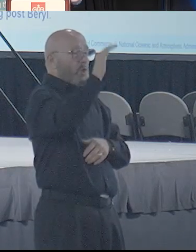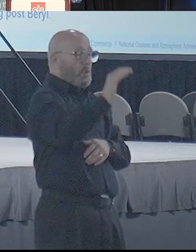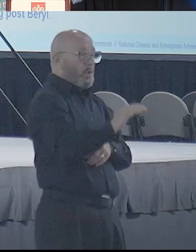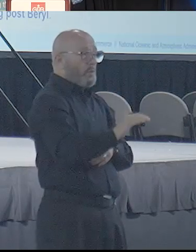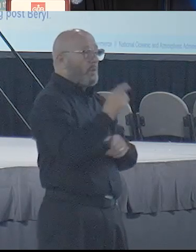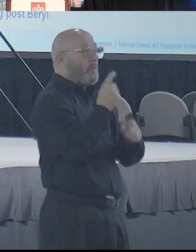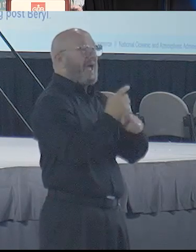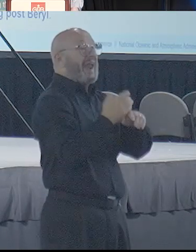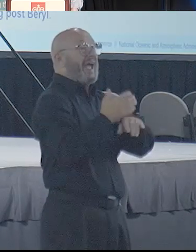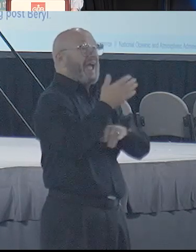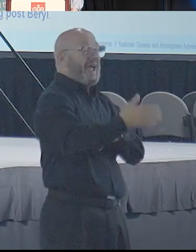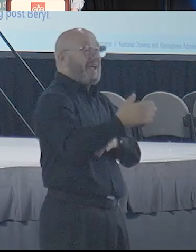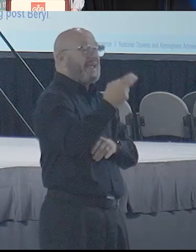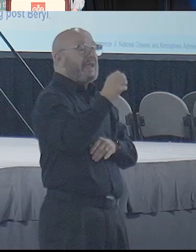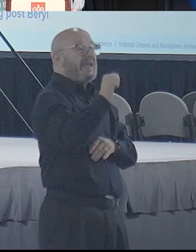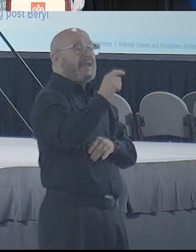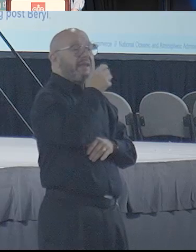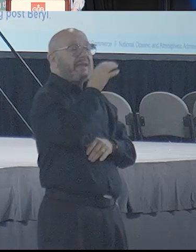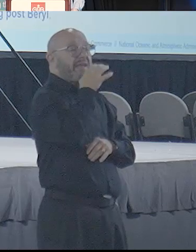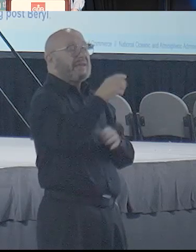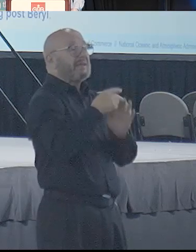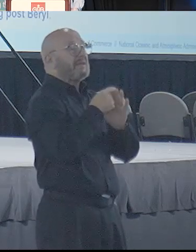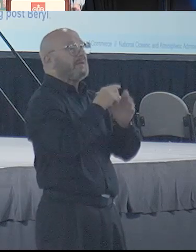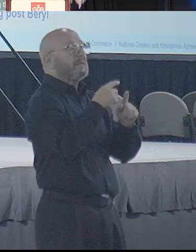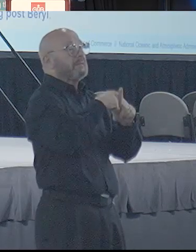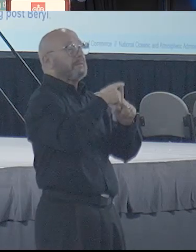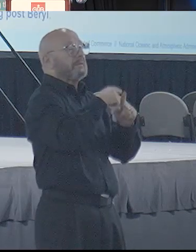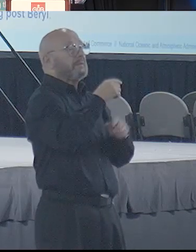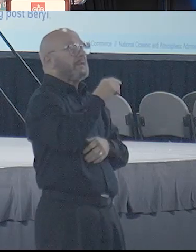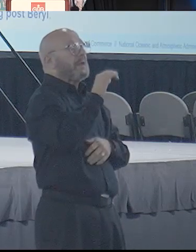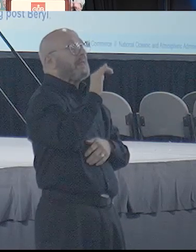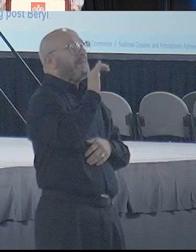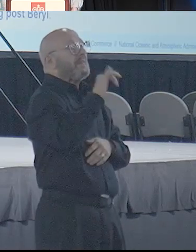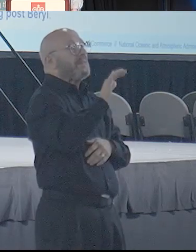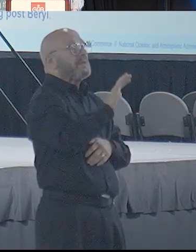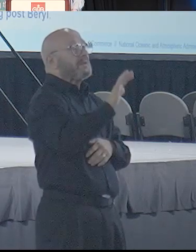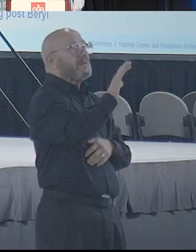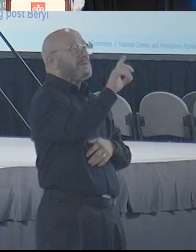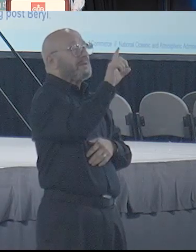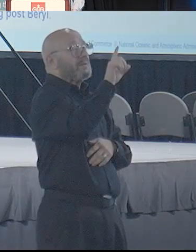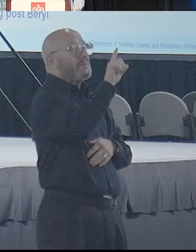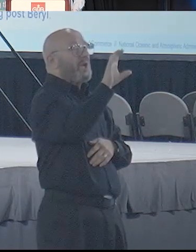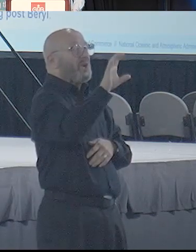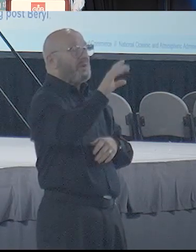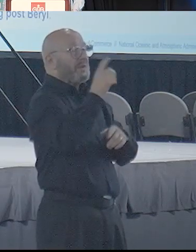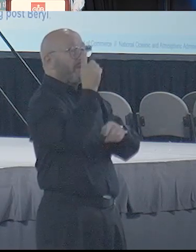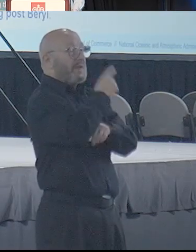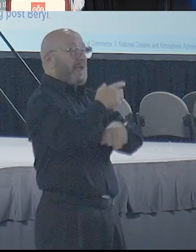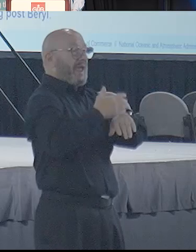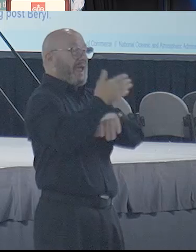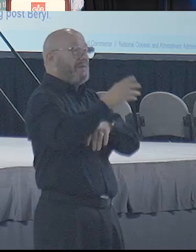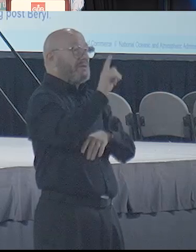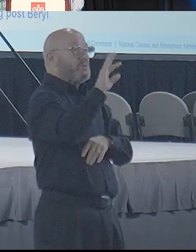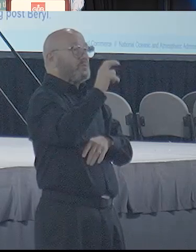right after it, the heat index started to rise. It generally was around 100 in the days after the derecho, which